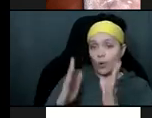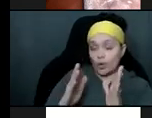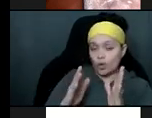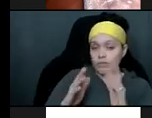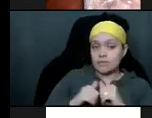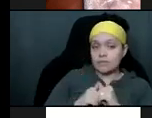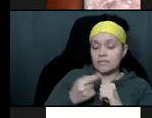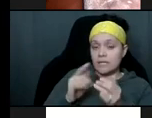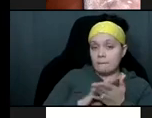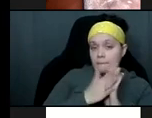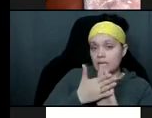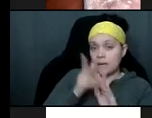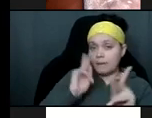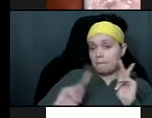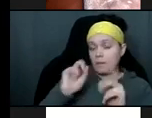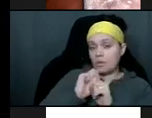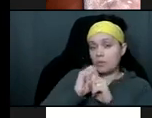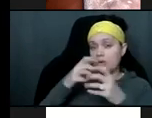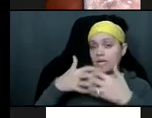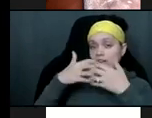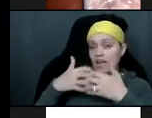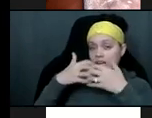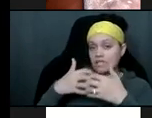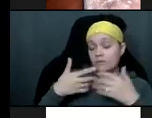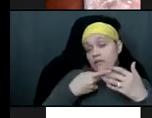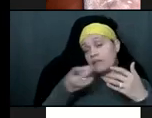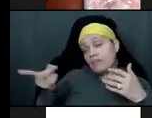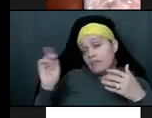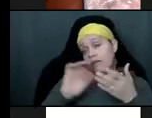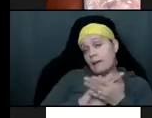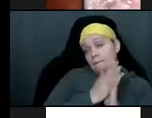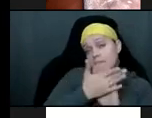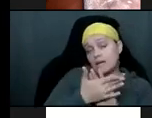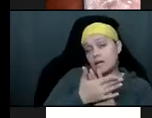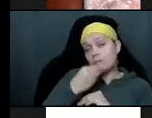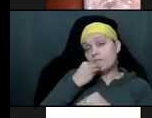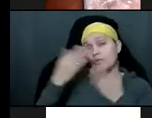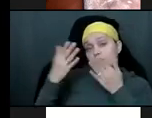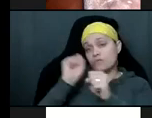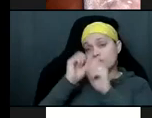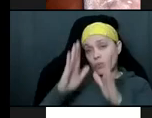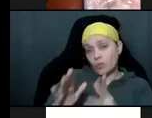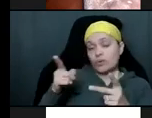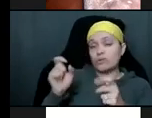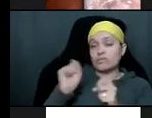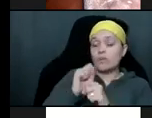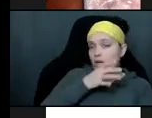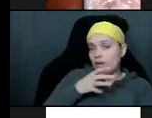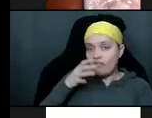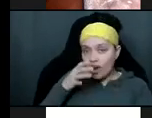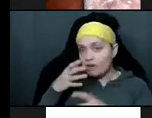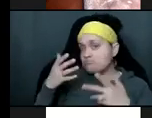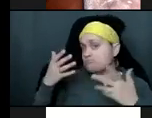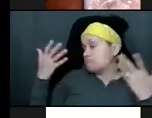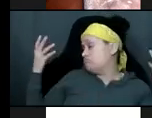They become people who work in a factory. They become food service workers. They work on a farm. Well,